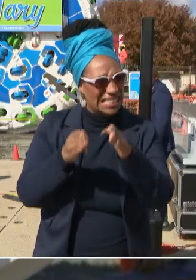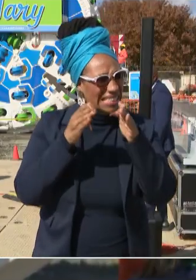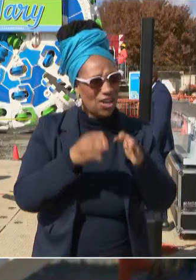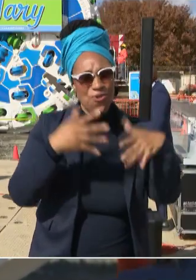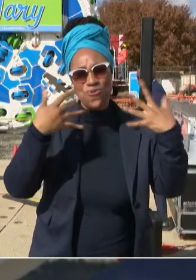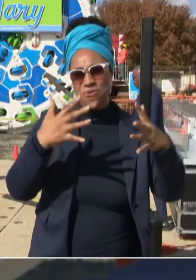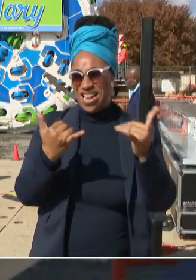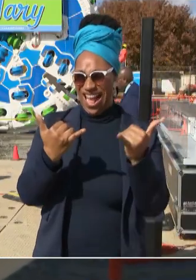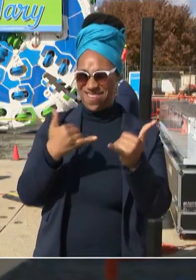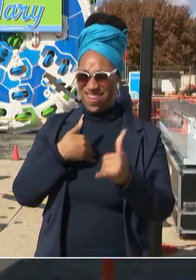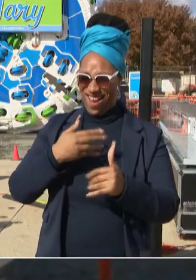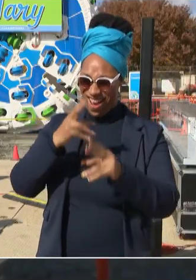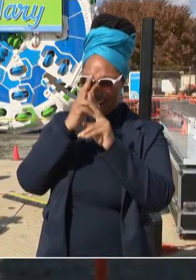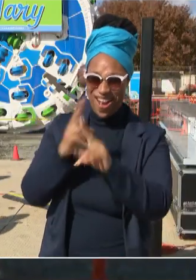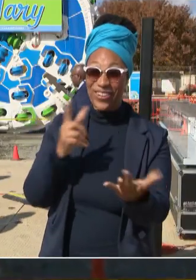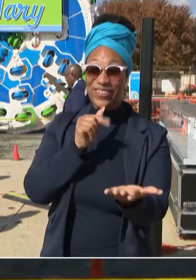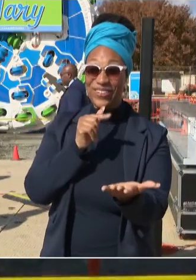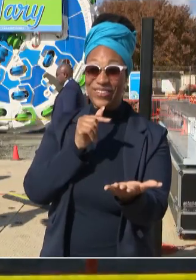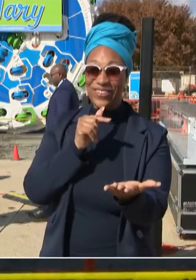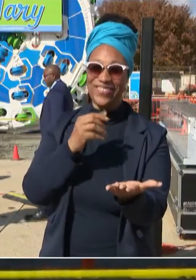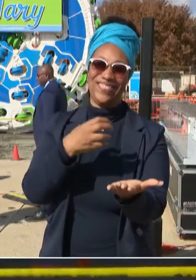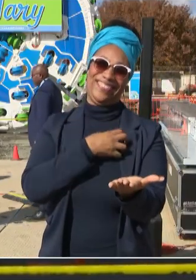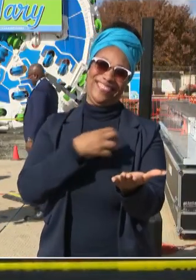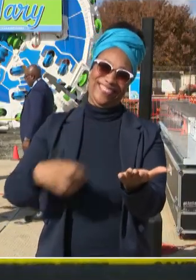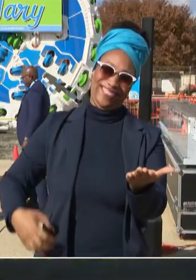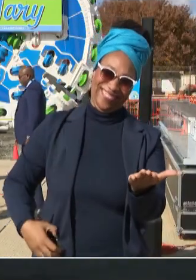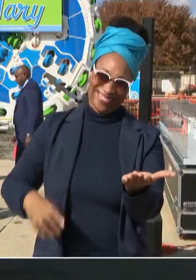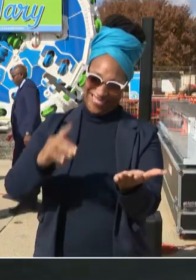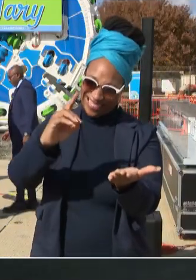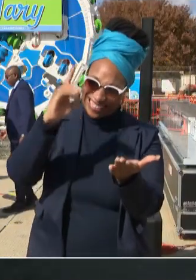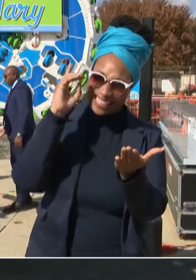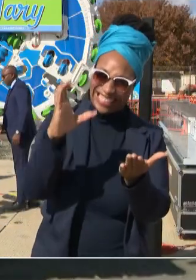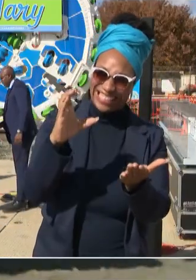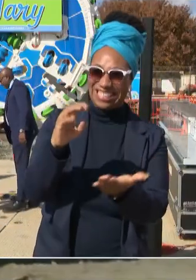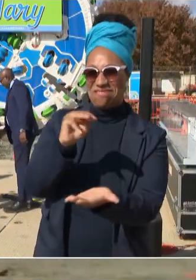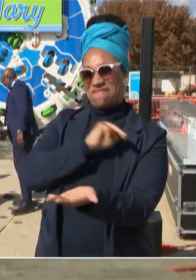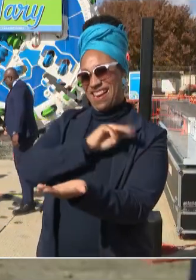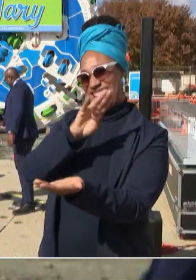of Washington, D.C., the Honorable Muriel Bowser.